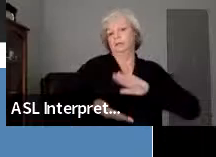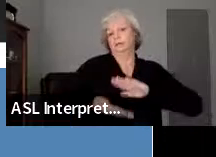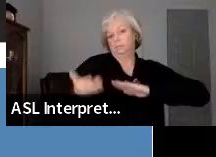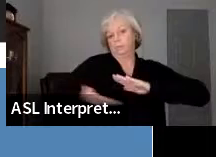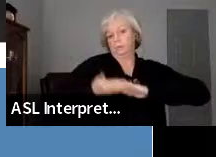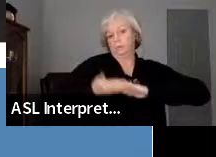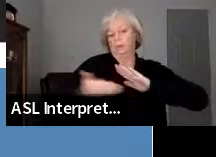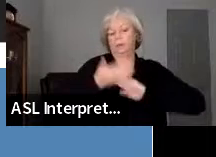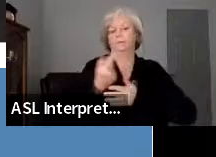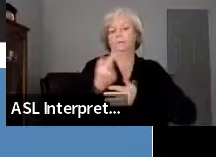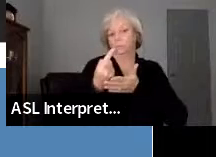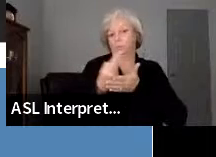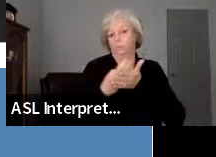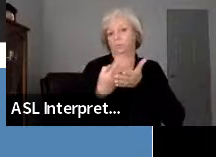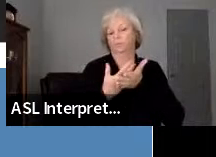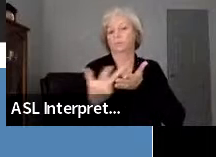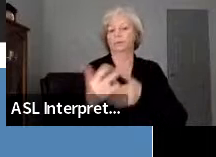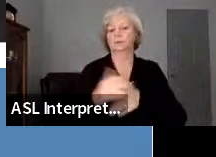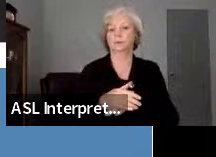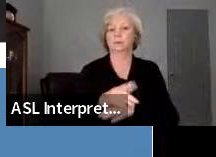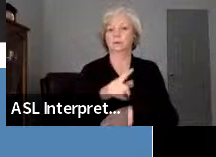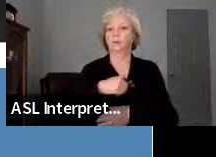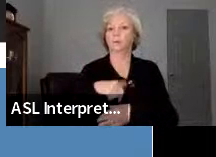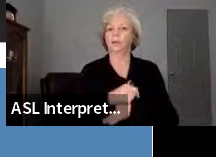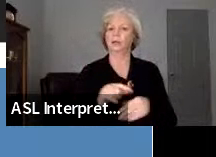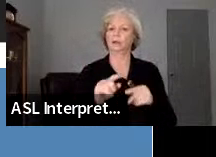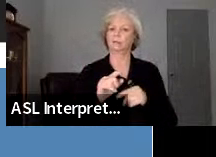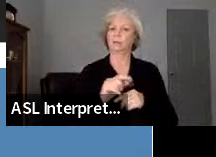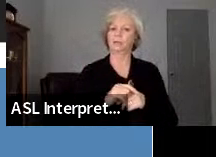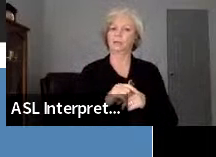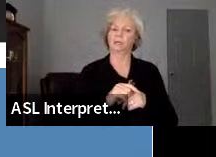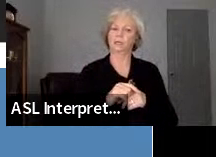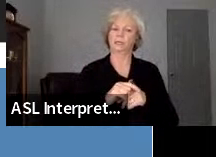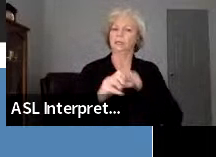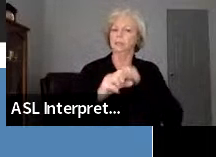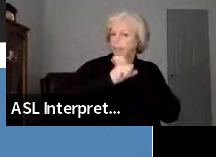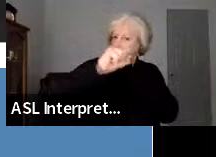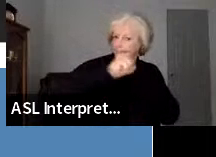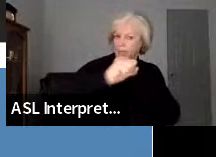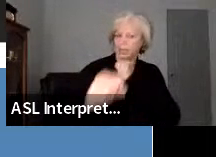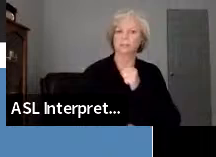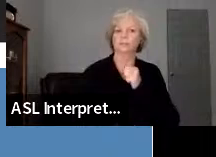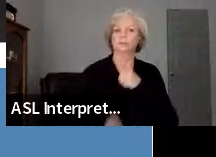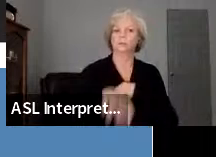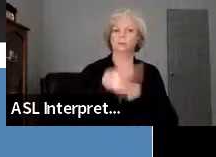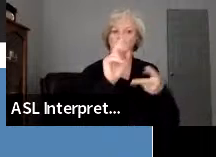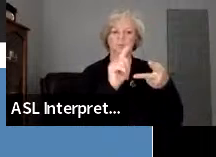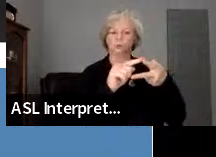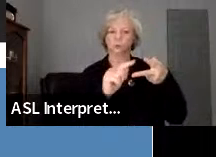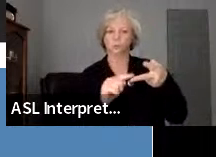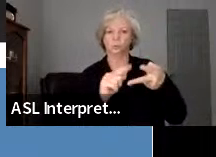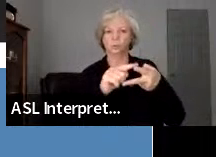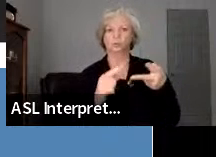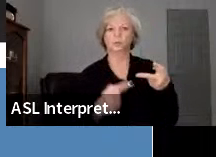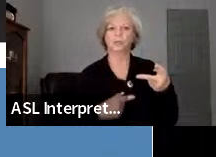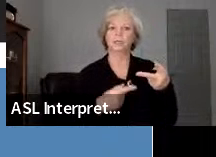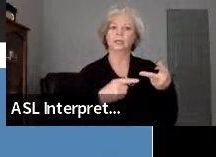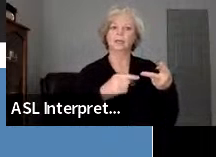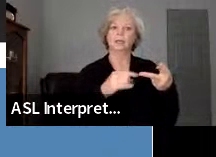we have settled on 2 different campaigns. This one is a Counting on You focus that's really about community,